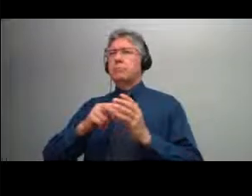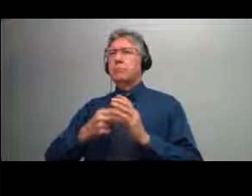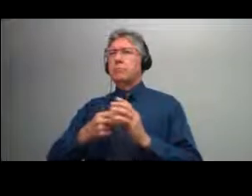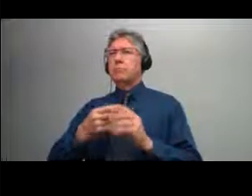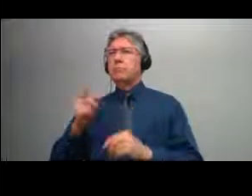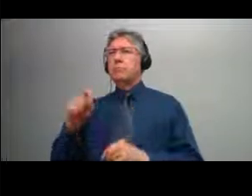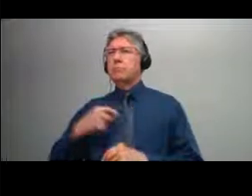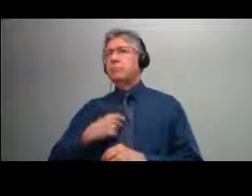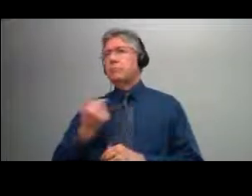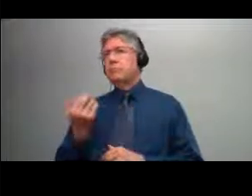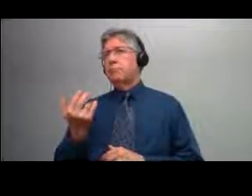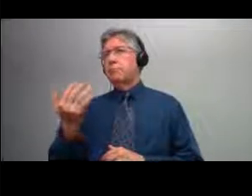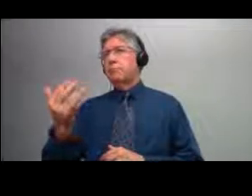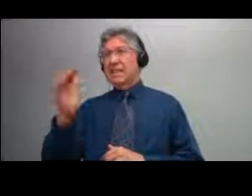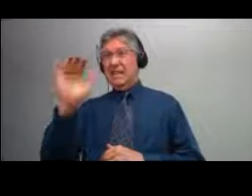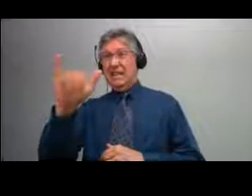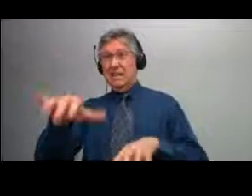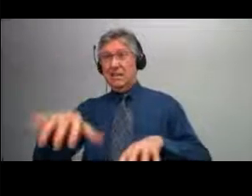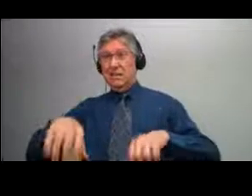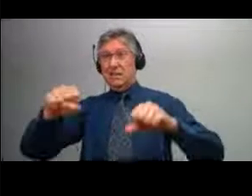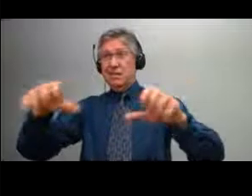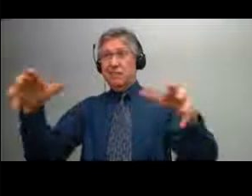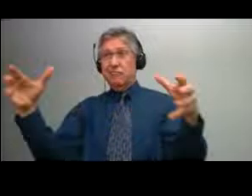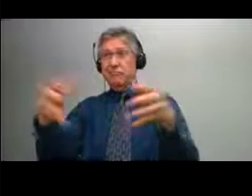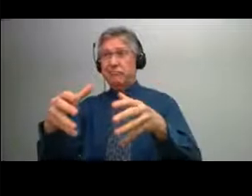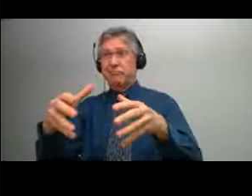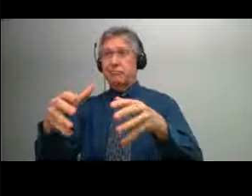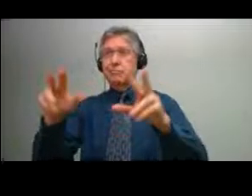until the pardon our dust